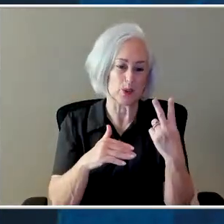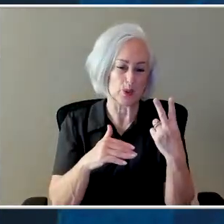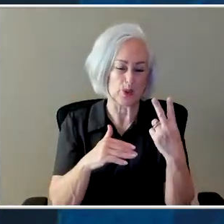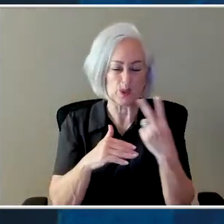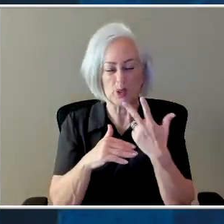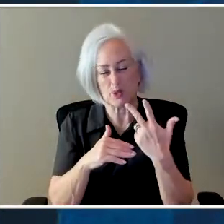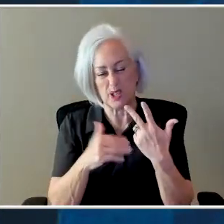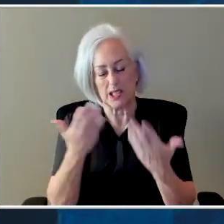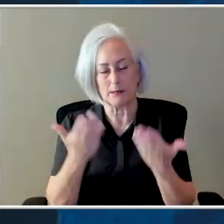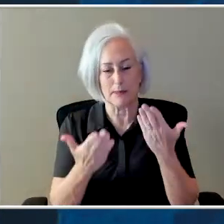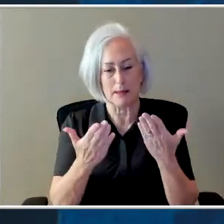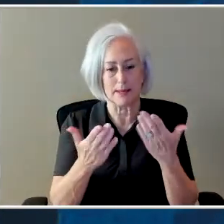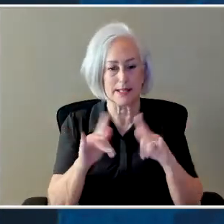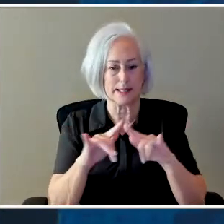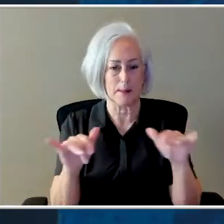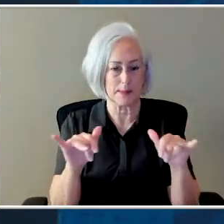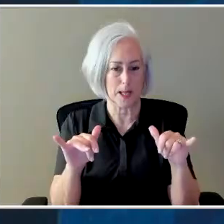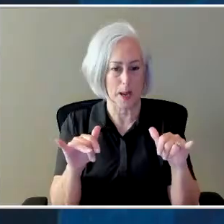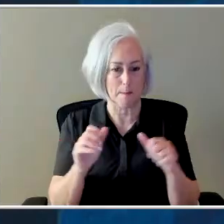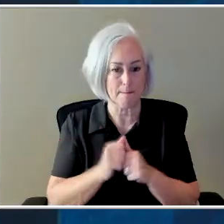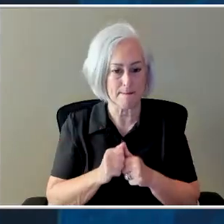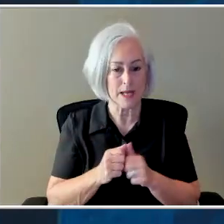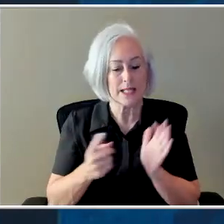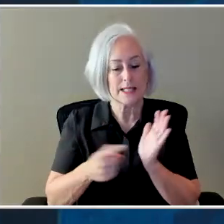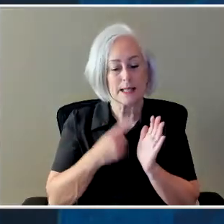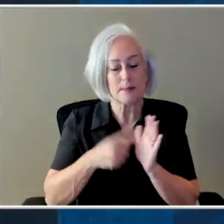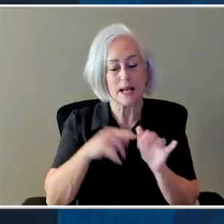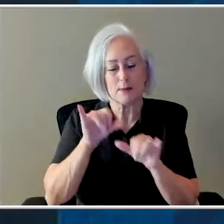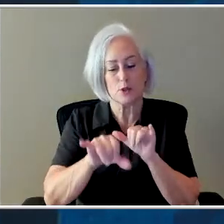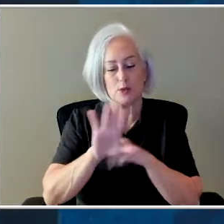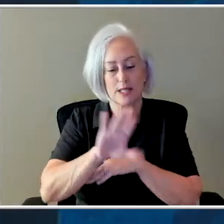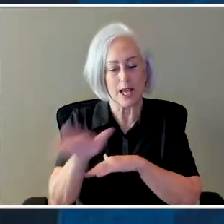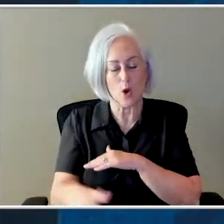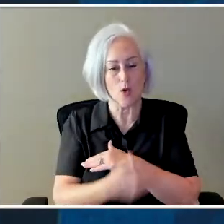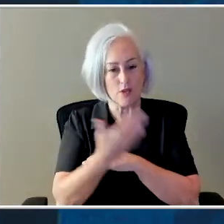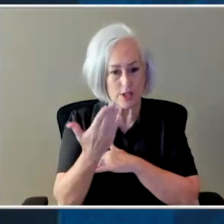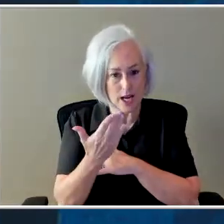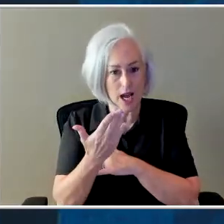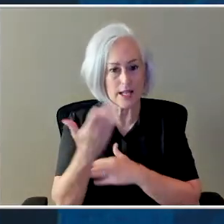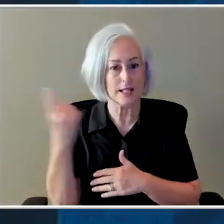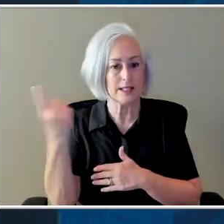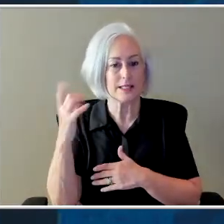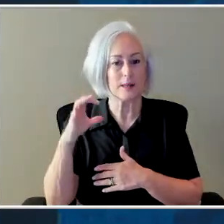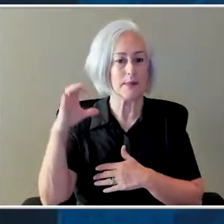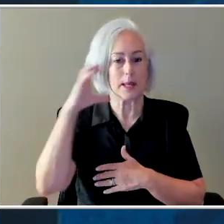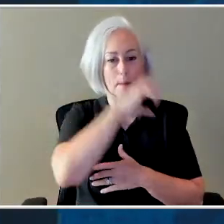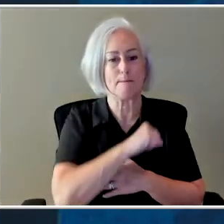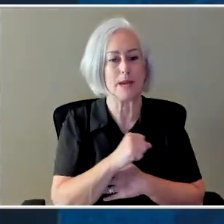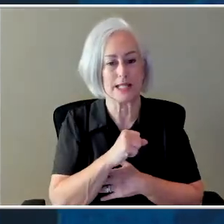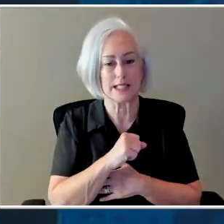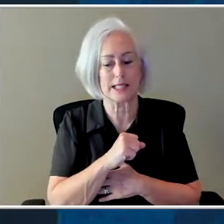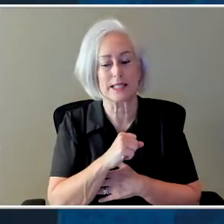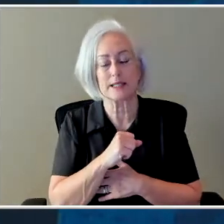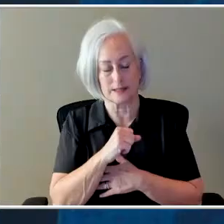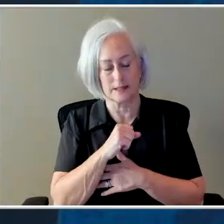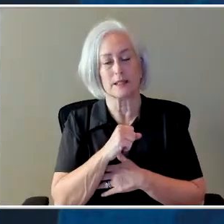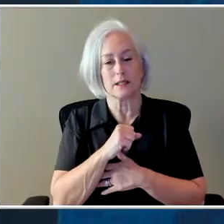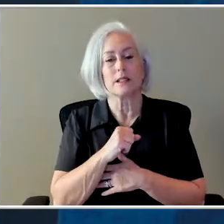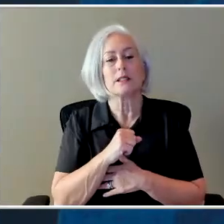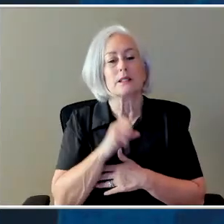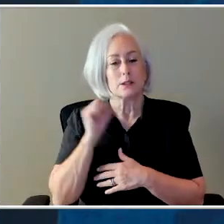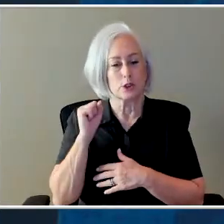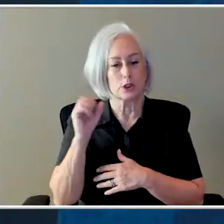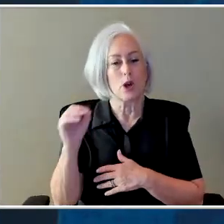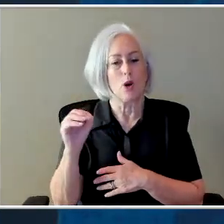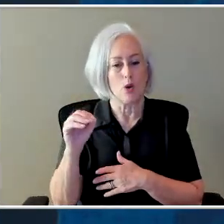sure how they're doing overnight, because I feel like sometimes things just happen overnight and that gets missed, and in communication sometimes. And so I think